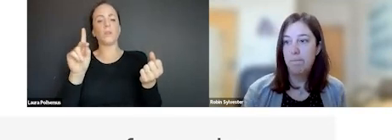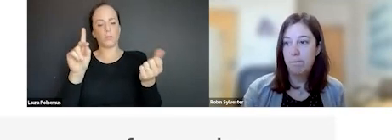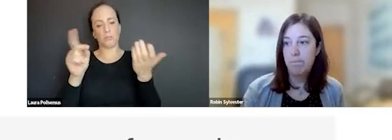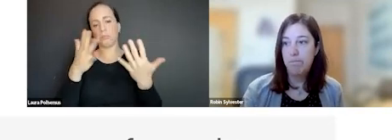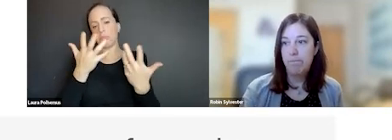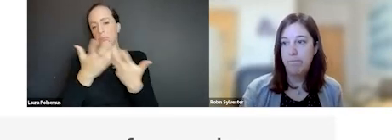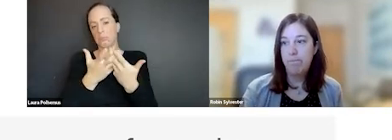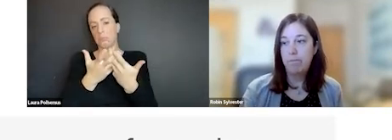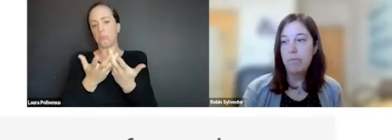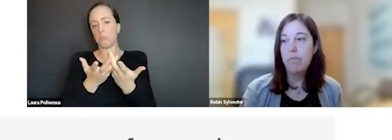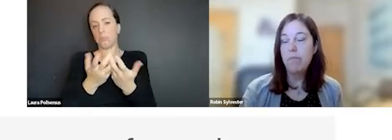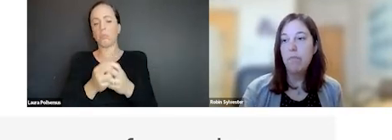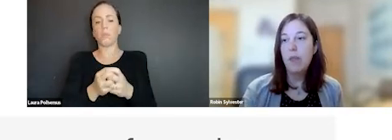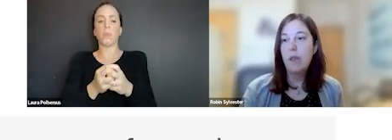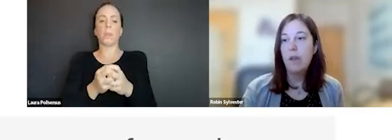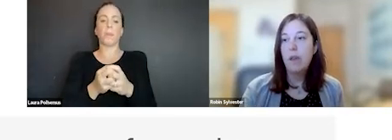fit.